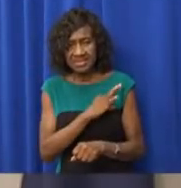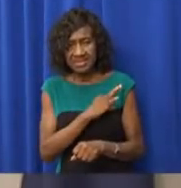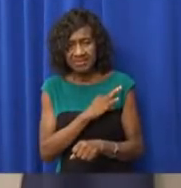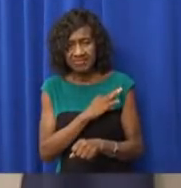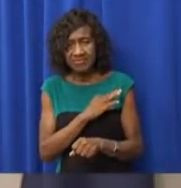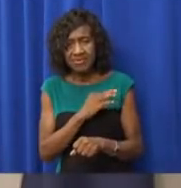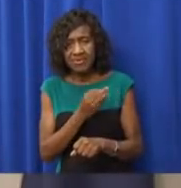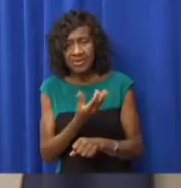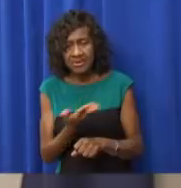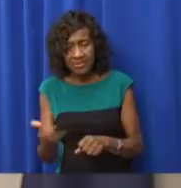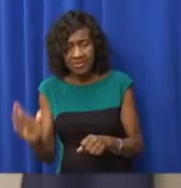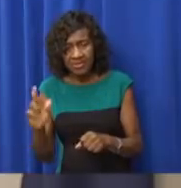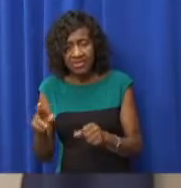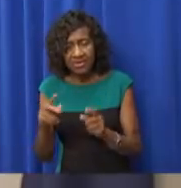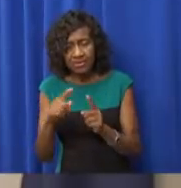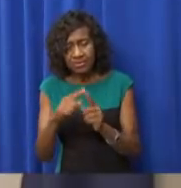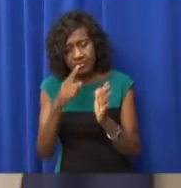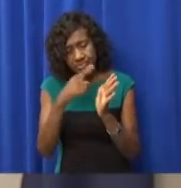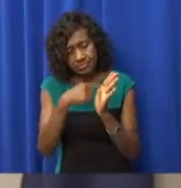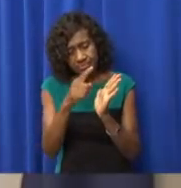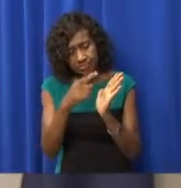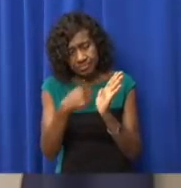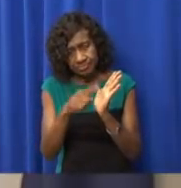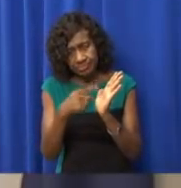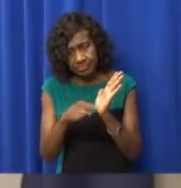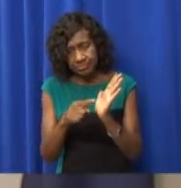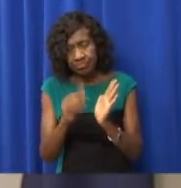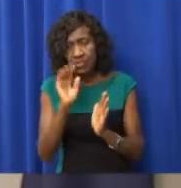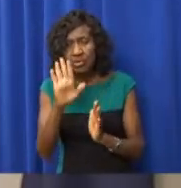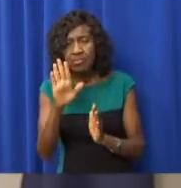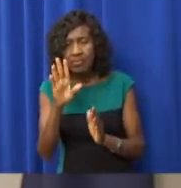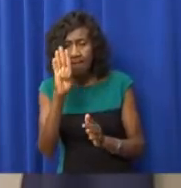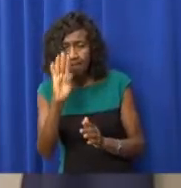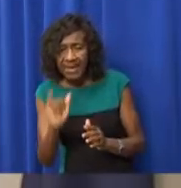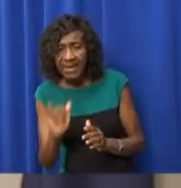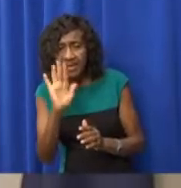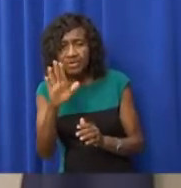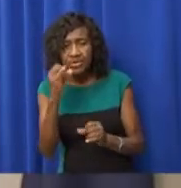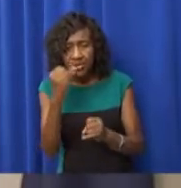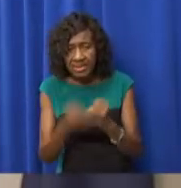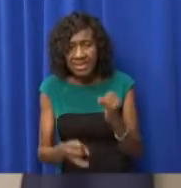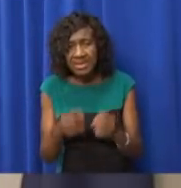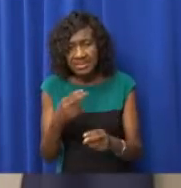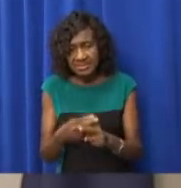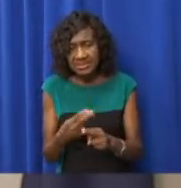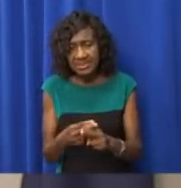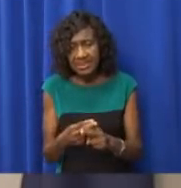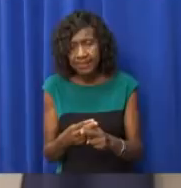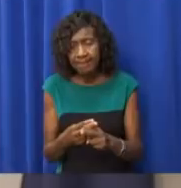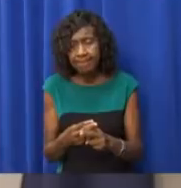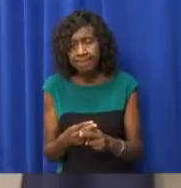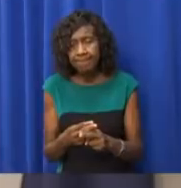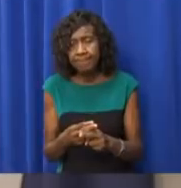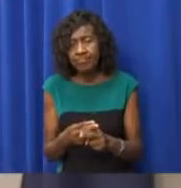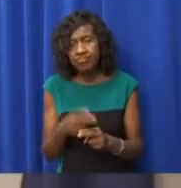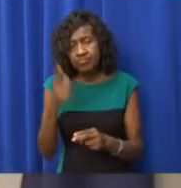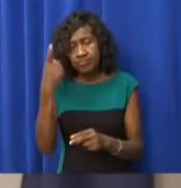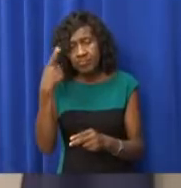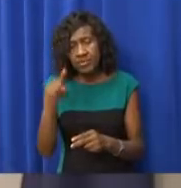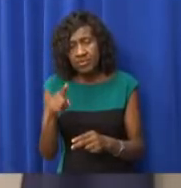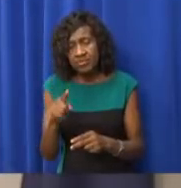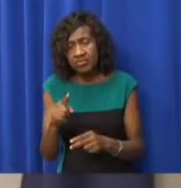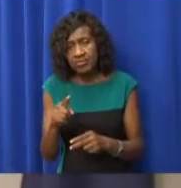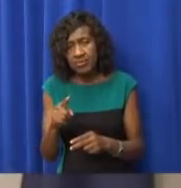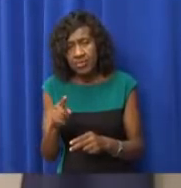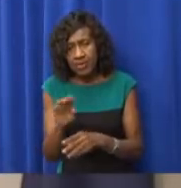of the alphabetical last name check. For individuals and for essential business collections,